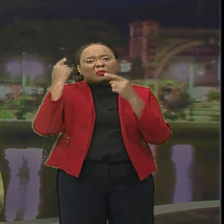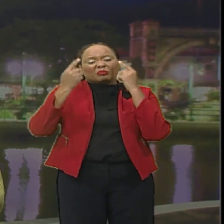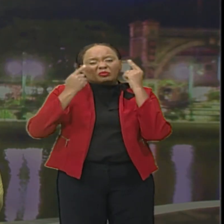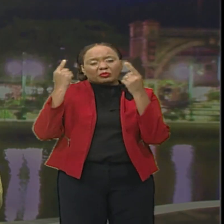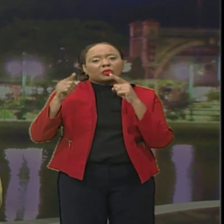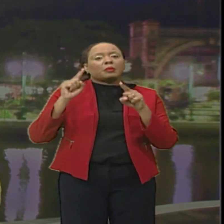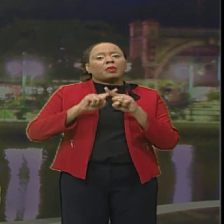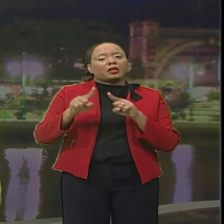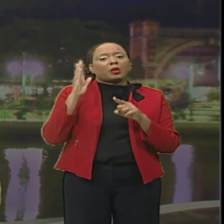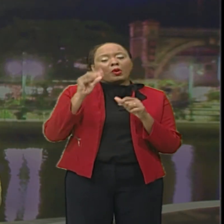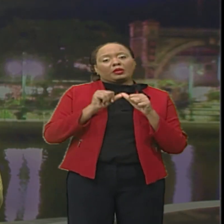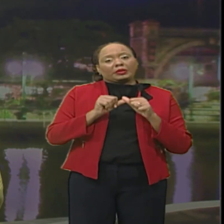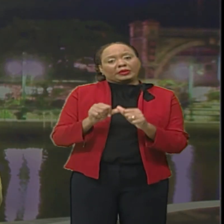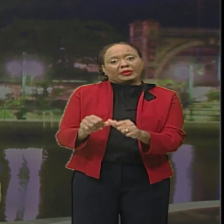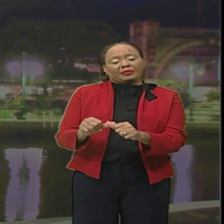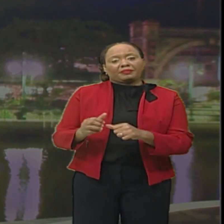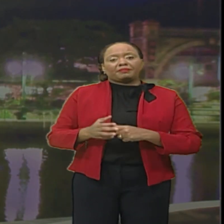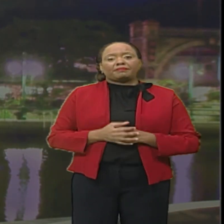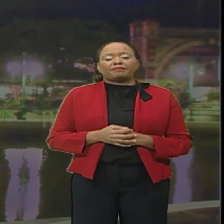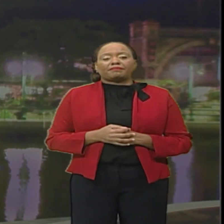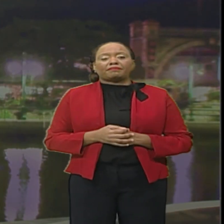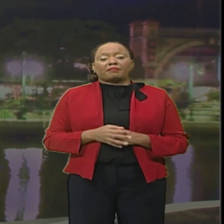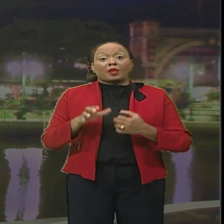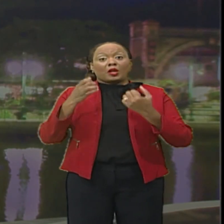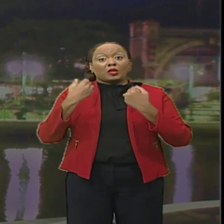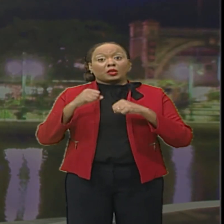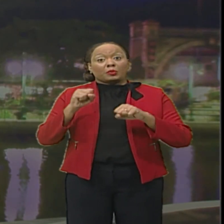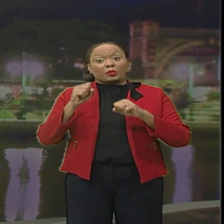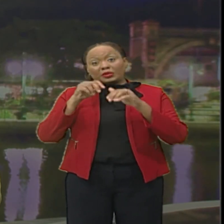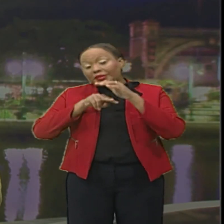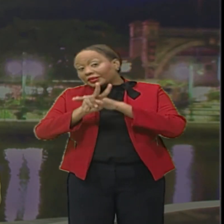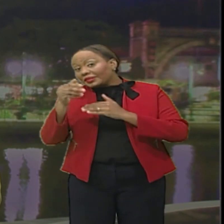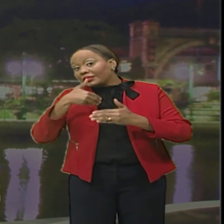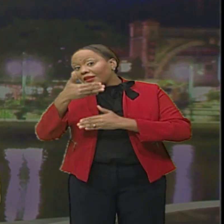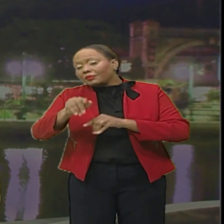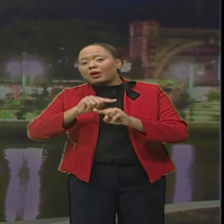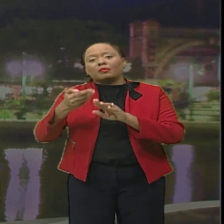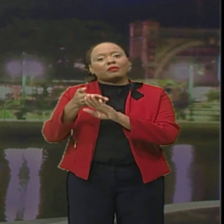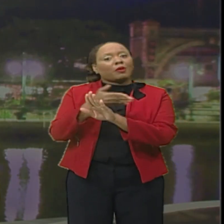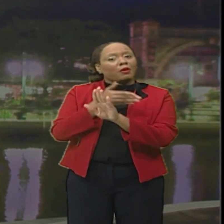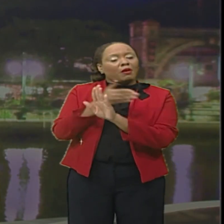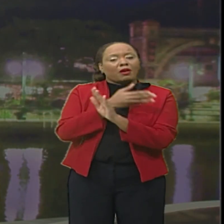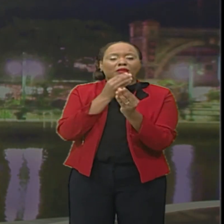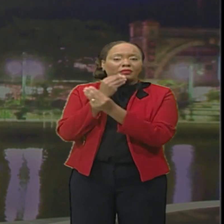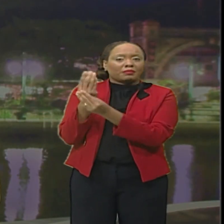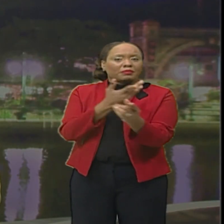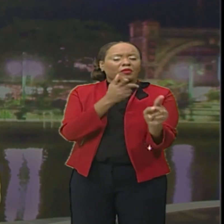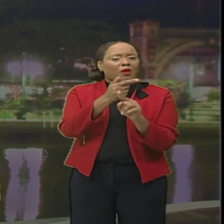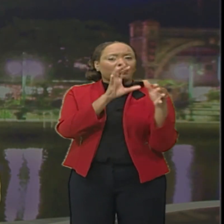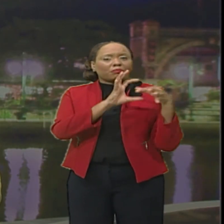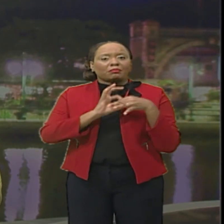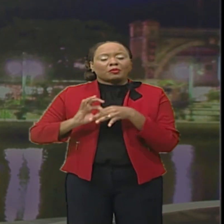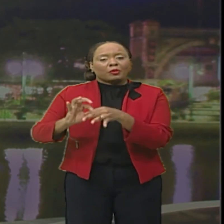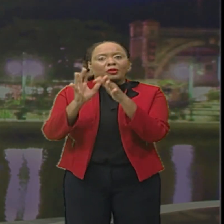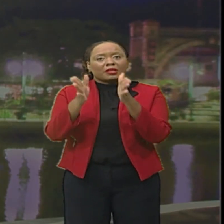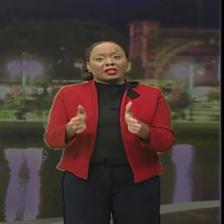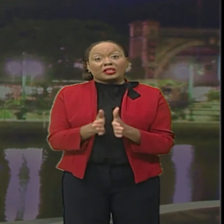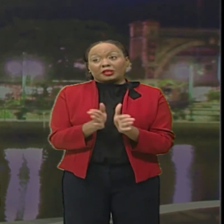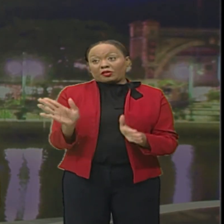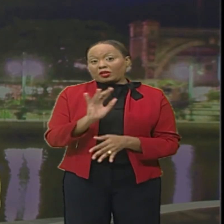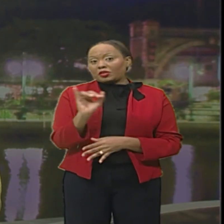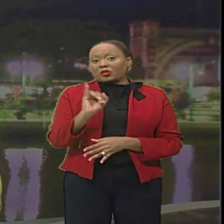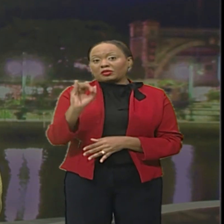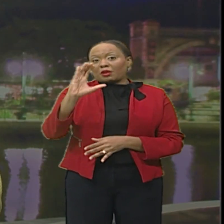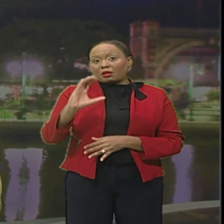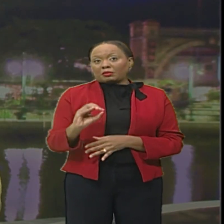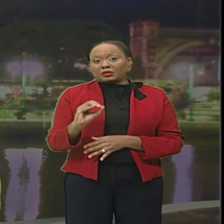constitutional reform. I'll give you a peek into the world of sports in just a moment, but before we get to that, here's a tip from Cooperators